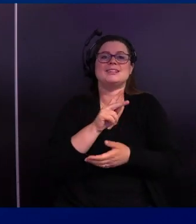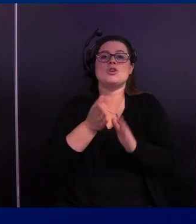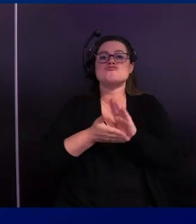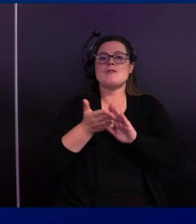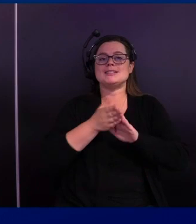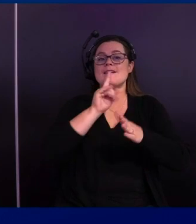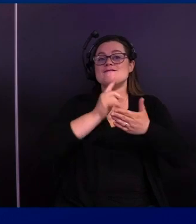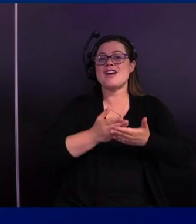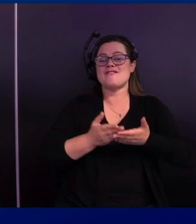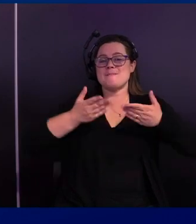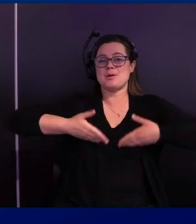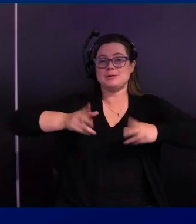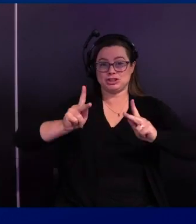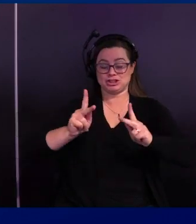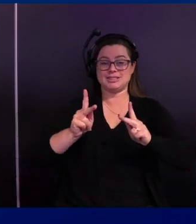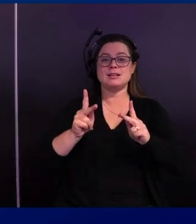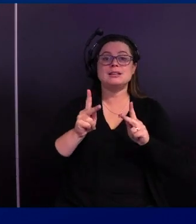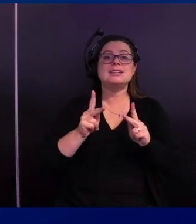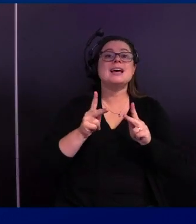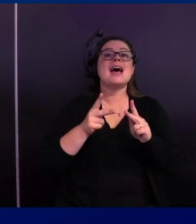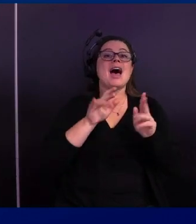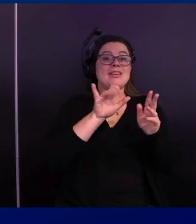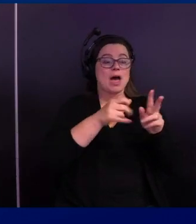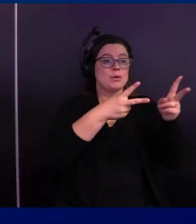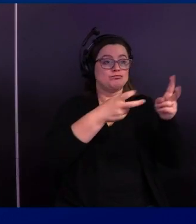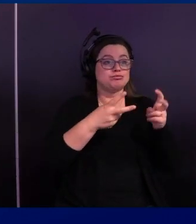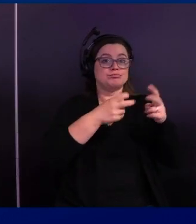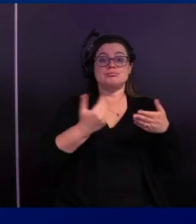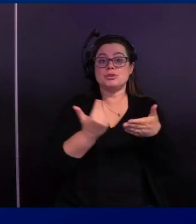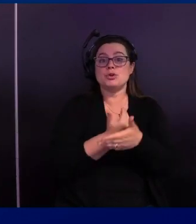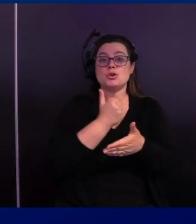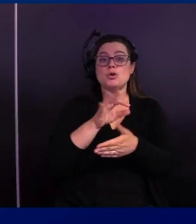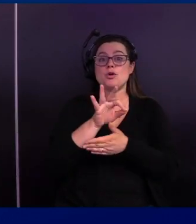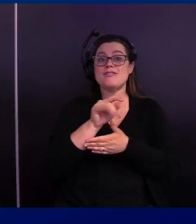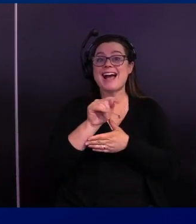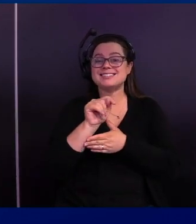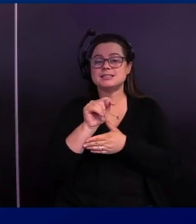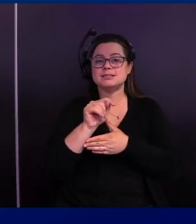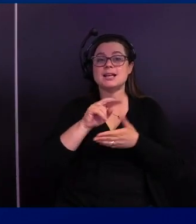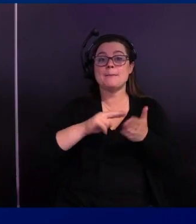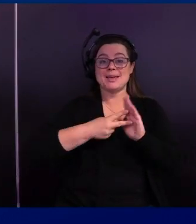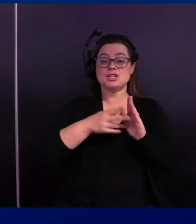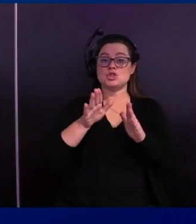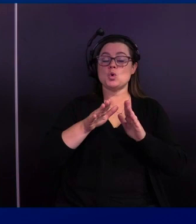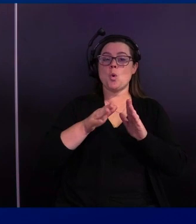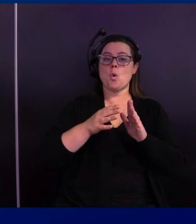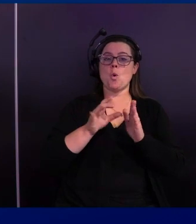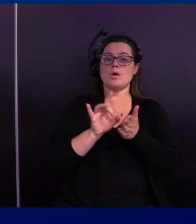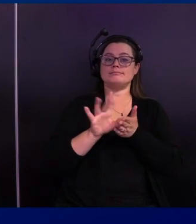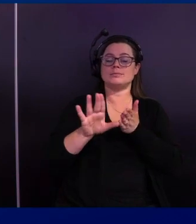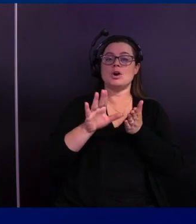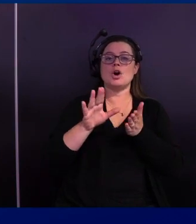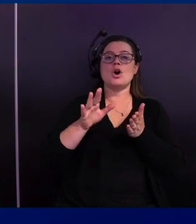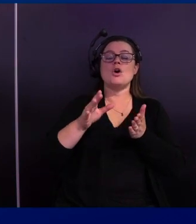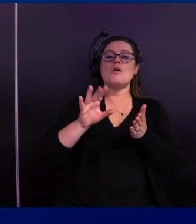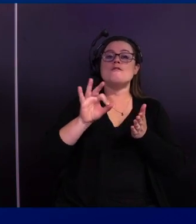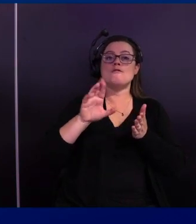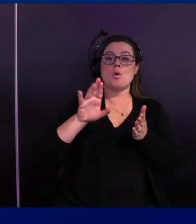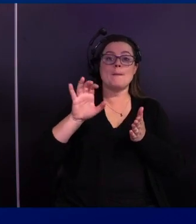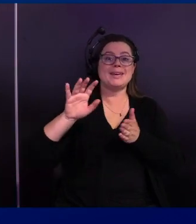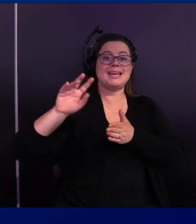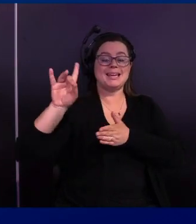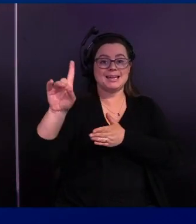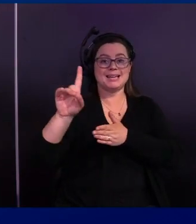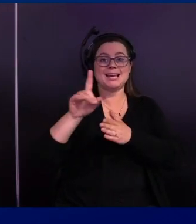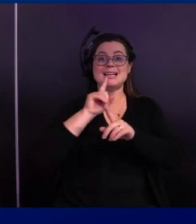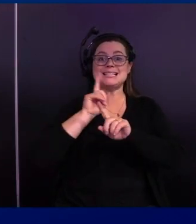And from that, we were able to derive new facts such that your forbid statement always trumps your permit statement. It's